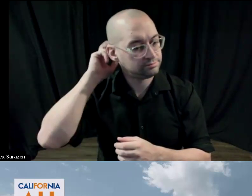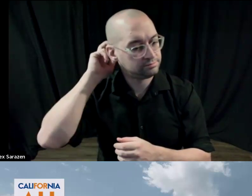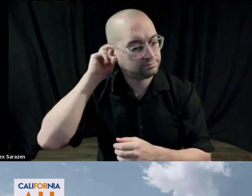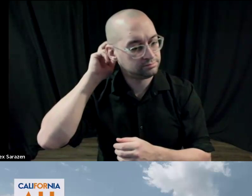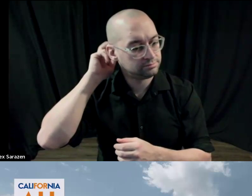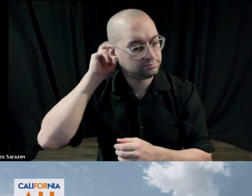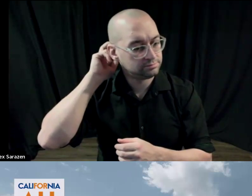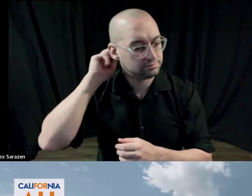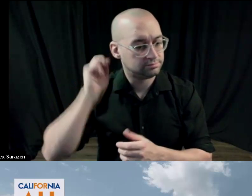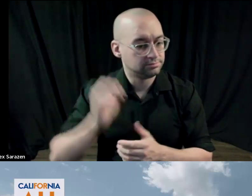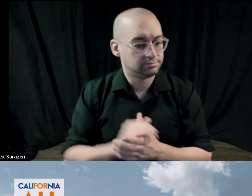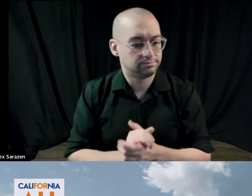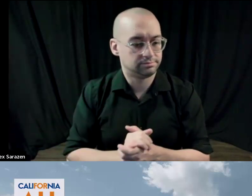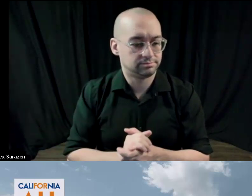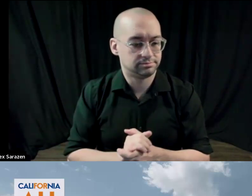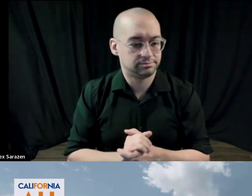Uh-oh.